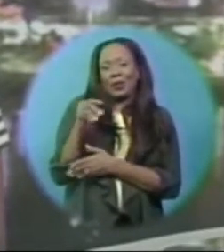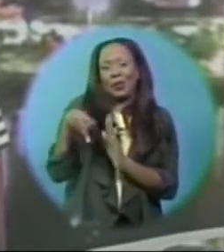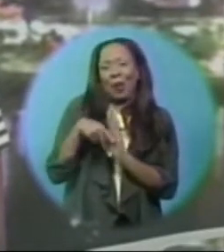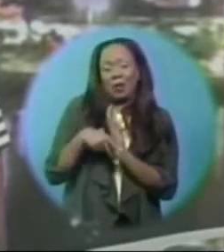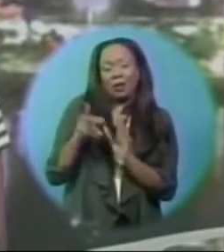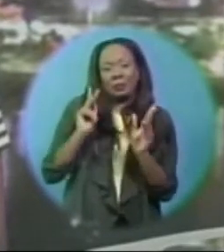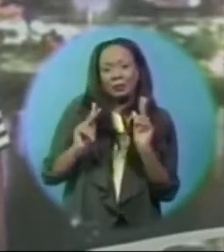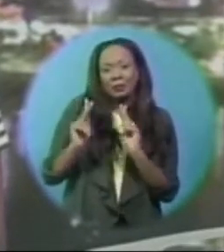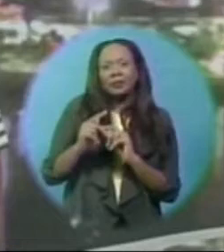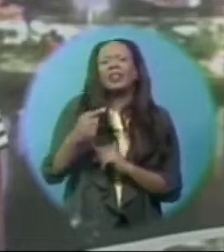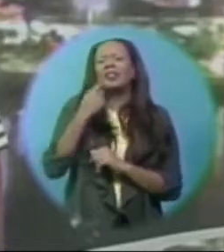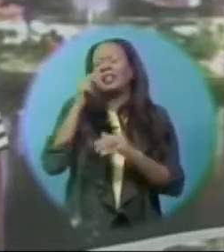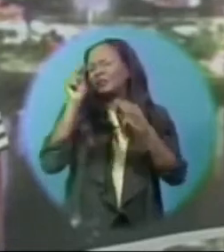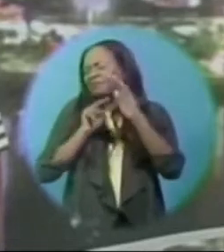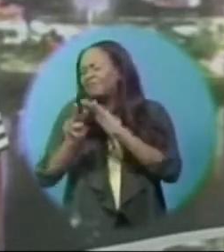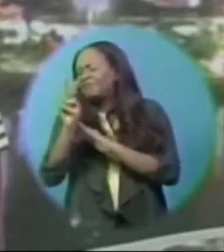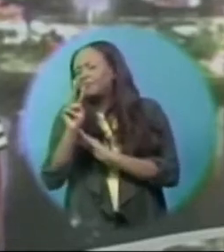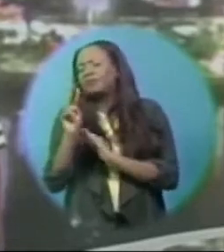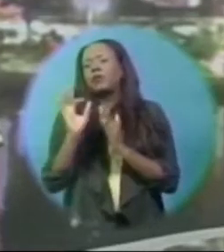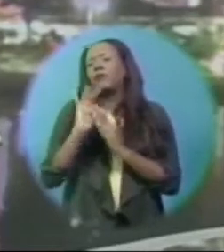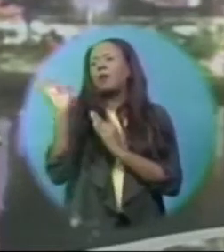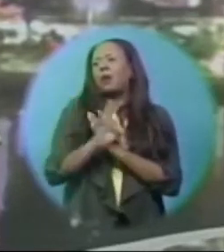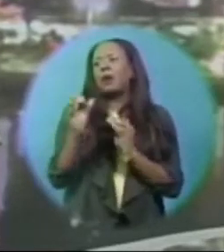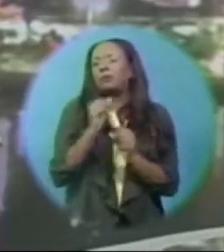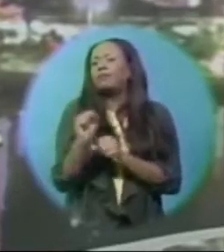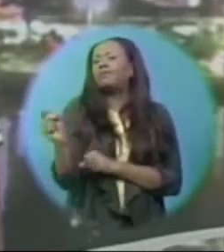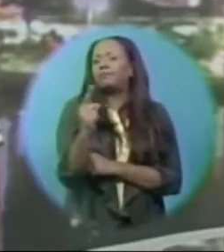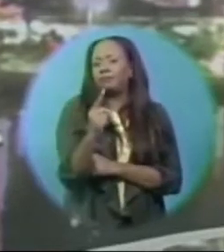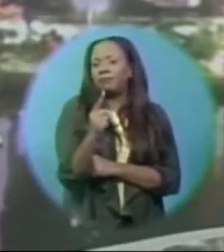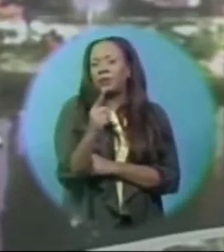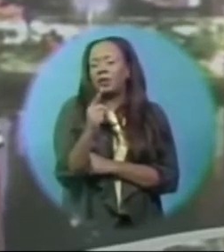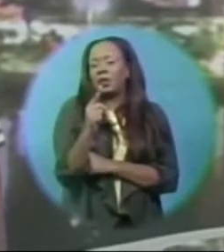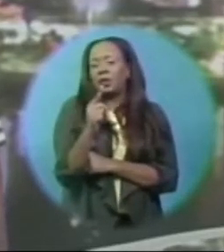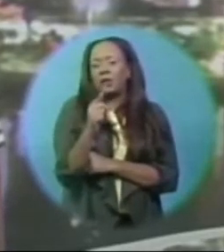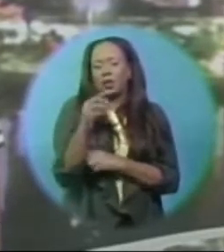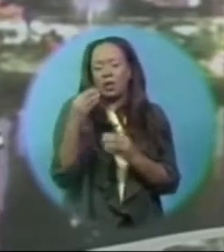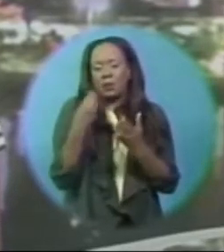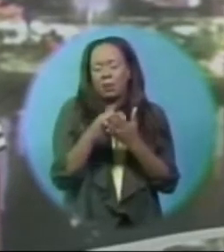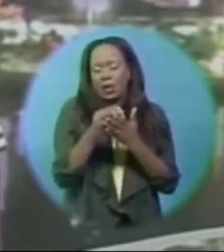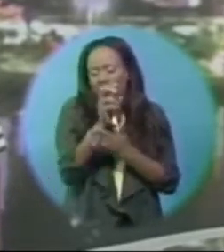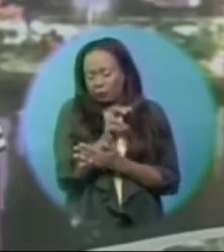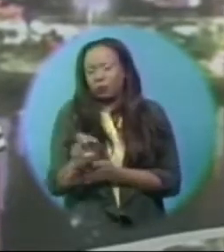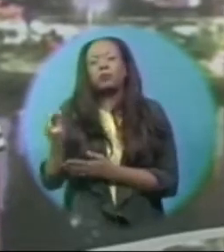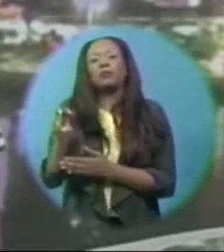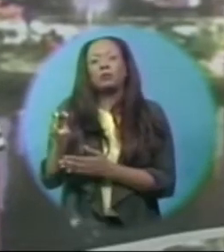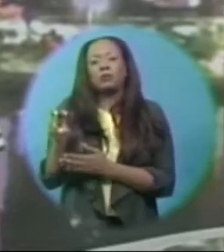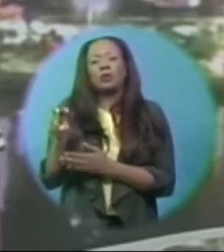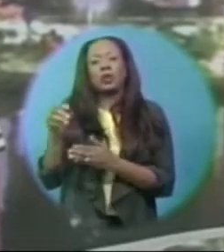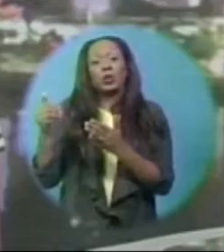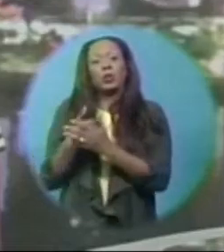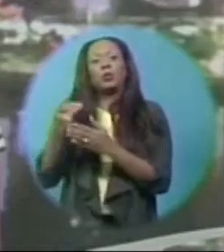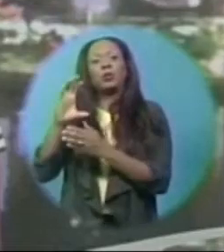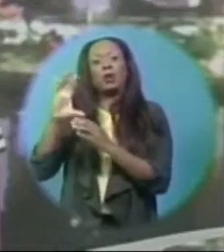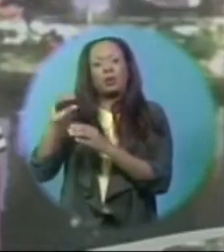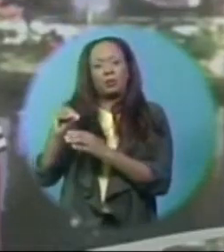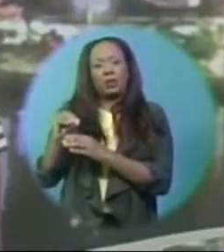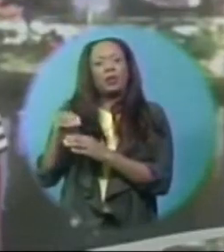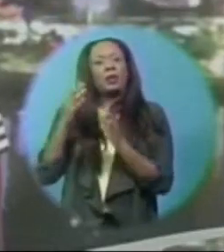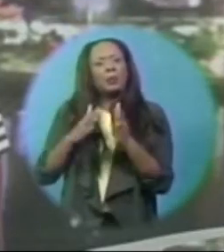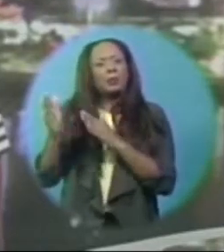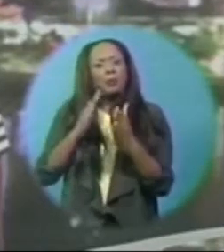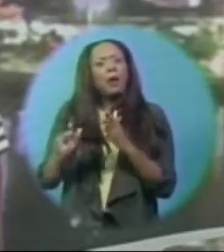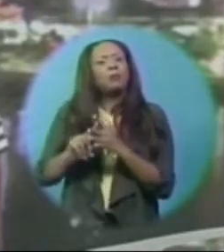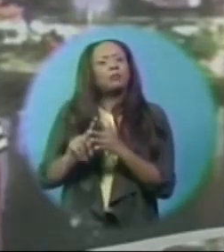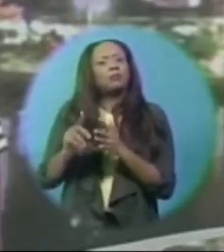February 2018, the transfer of policies to the new company should be completed. The minister says a plan is already in place to begin payments